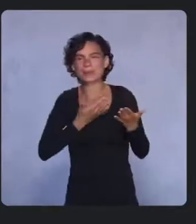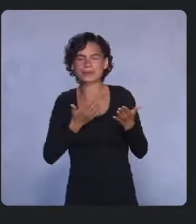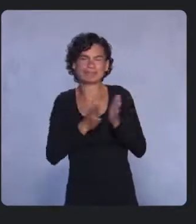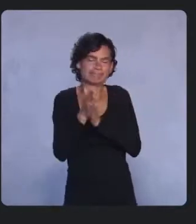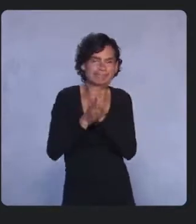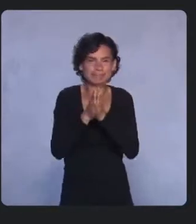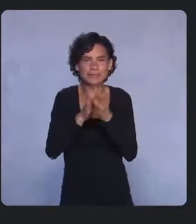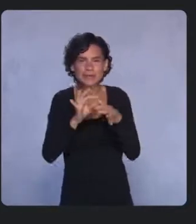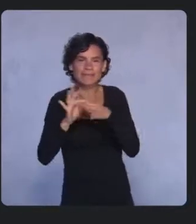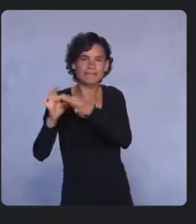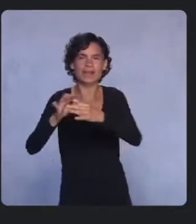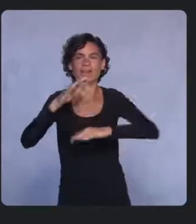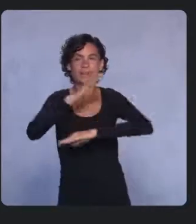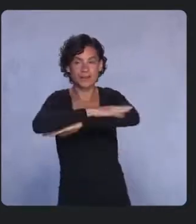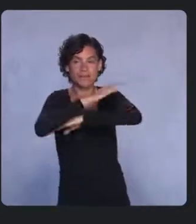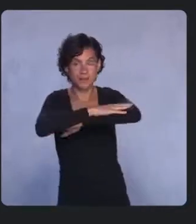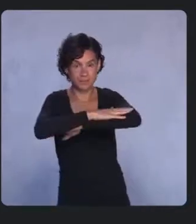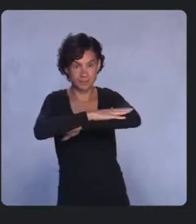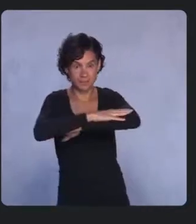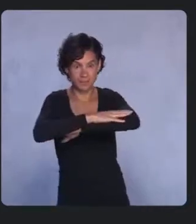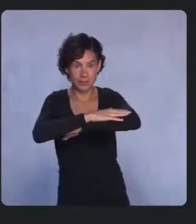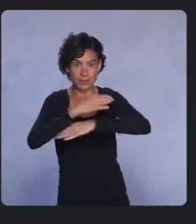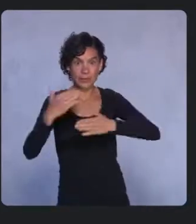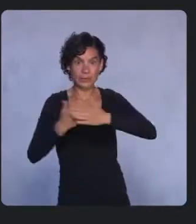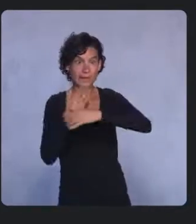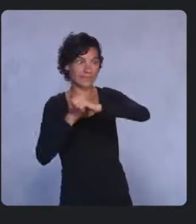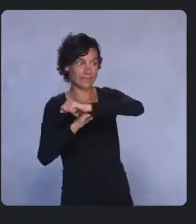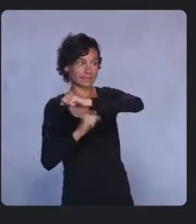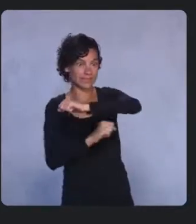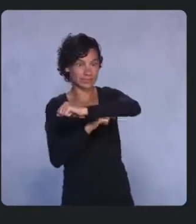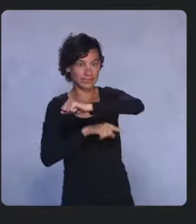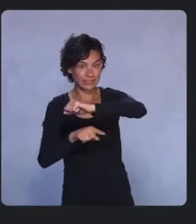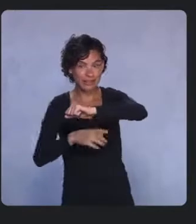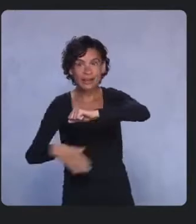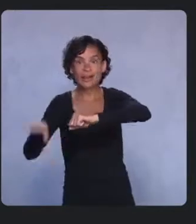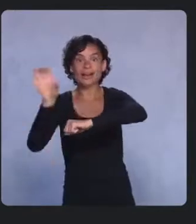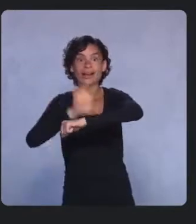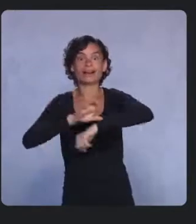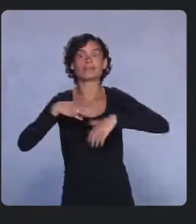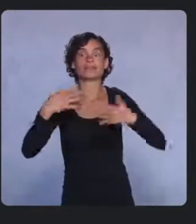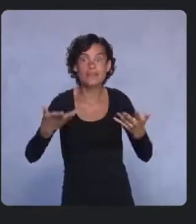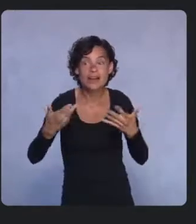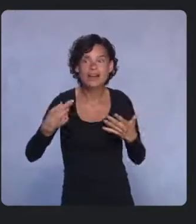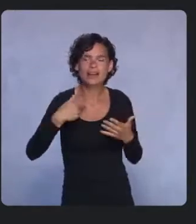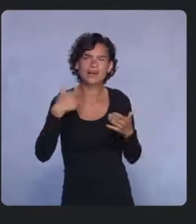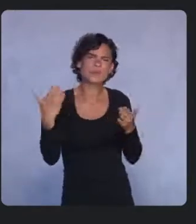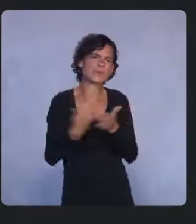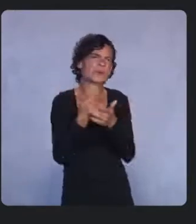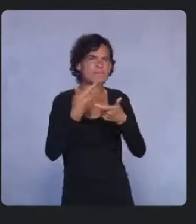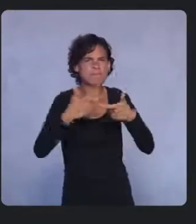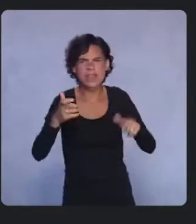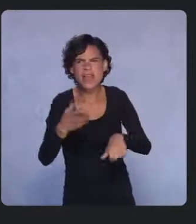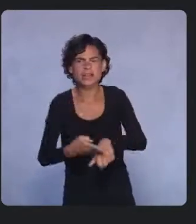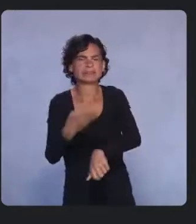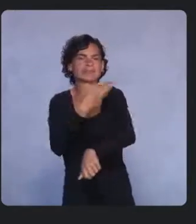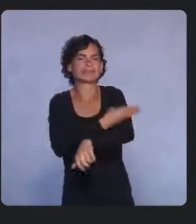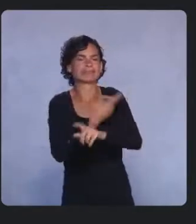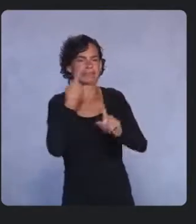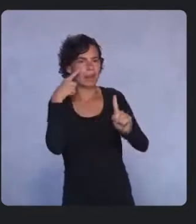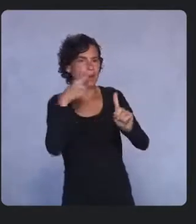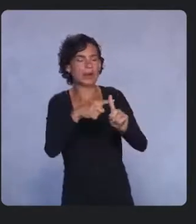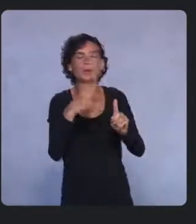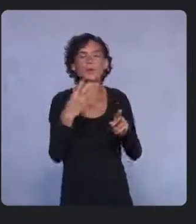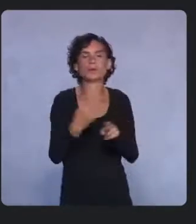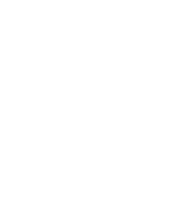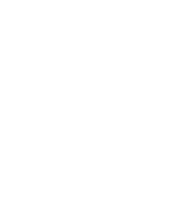platform. On top of this new foundation, Wear is also getting a big update to the consumer experience. To